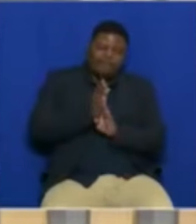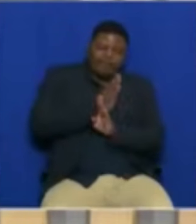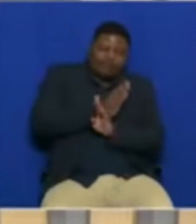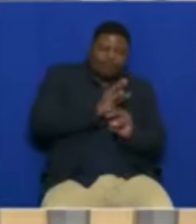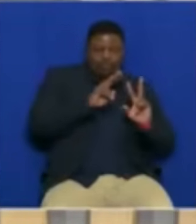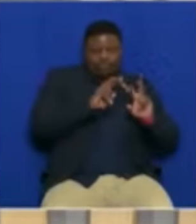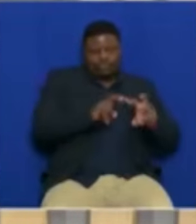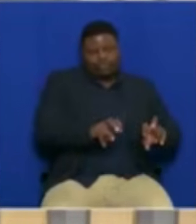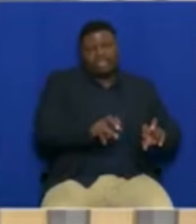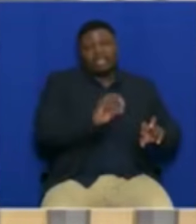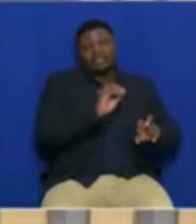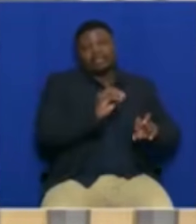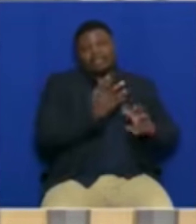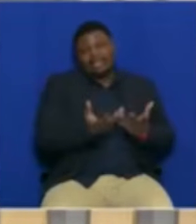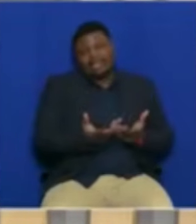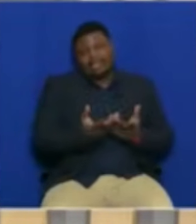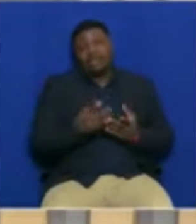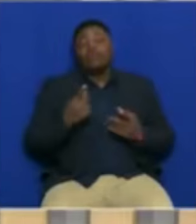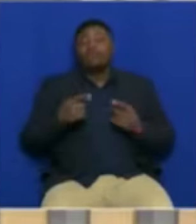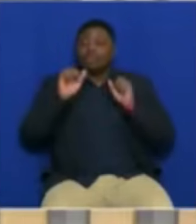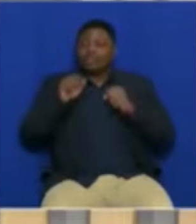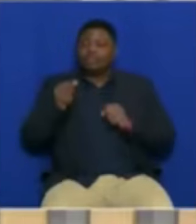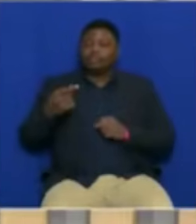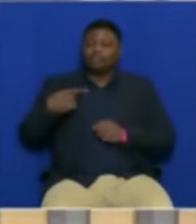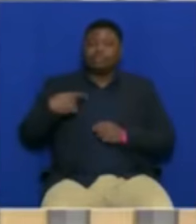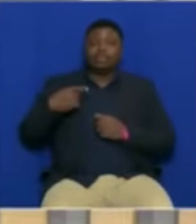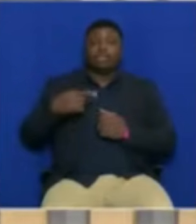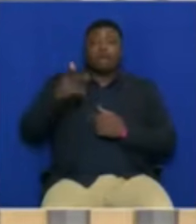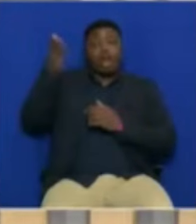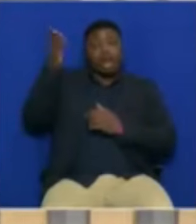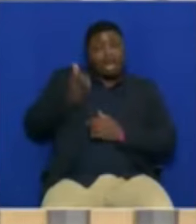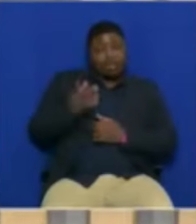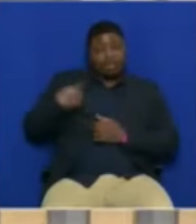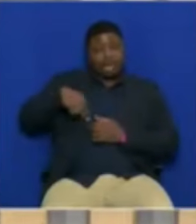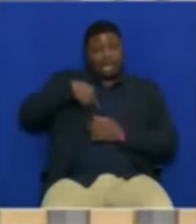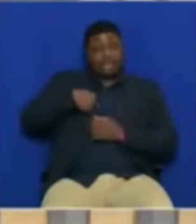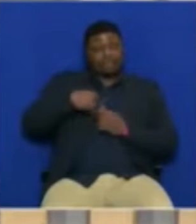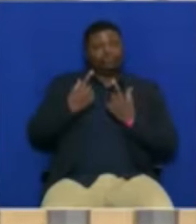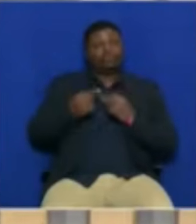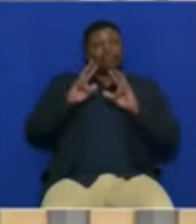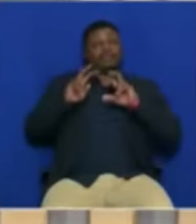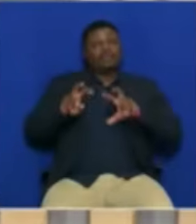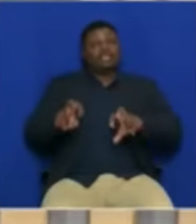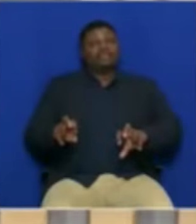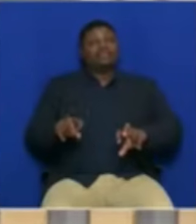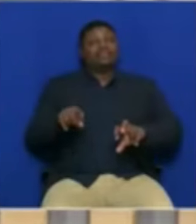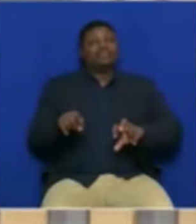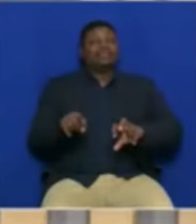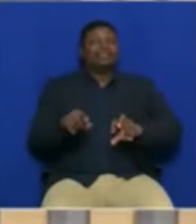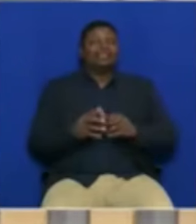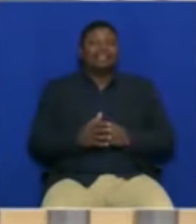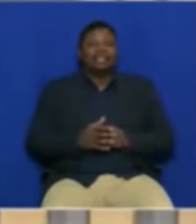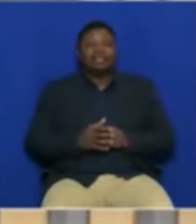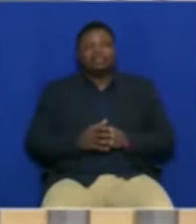authorized to investigate the matter preliminary. So the investigation starts from